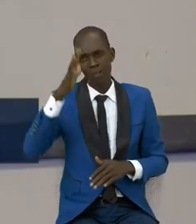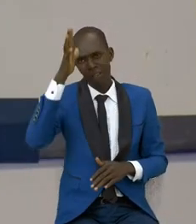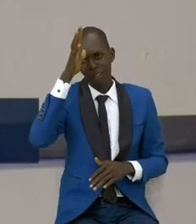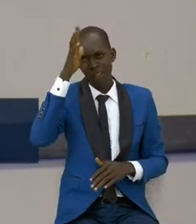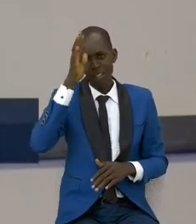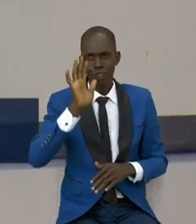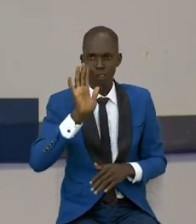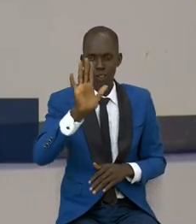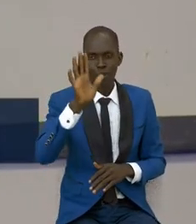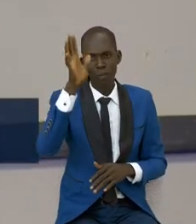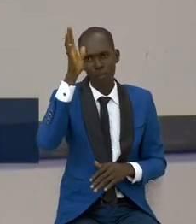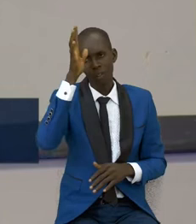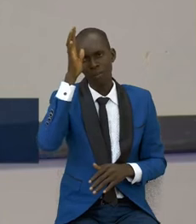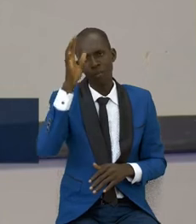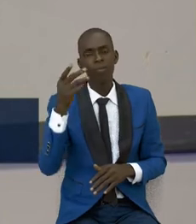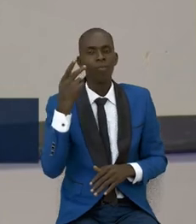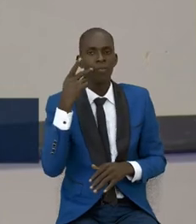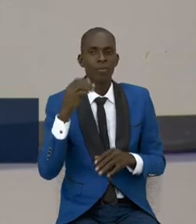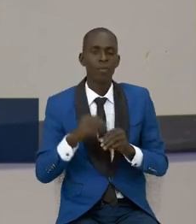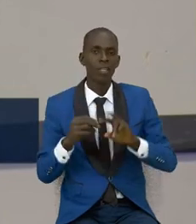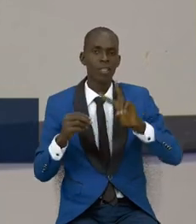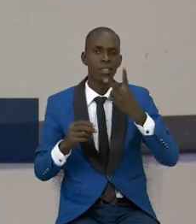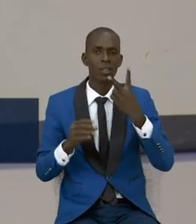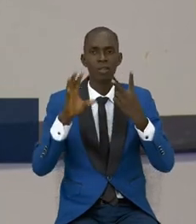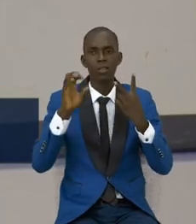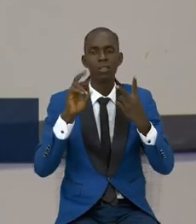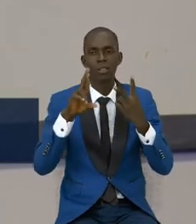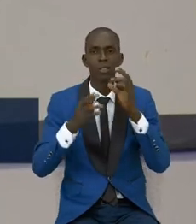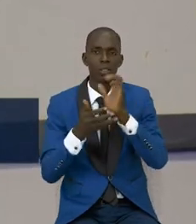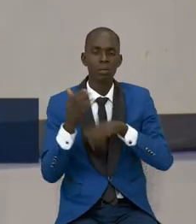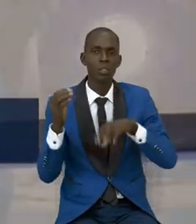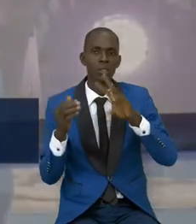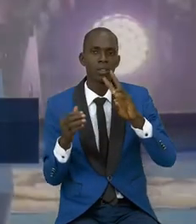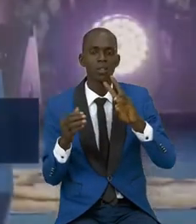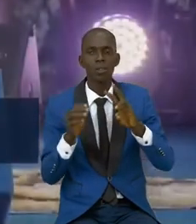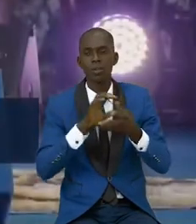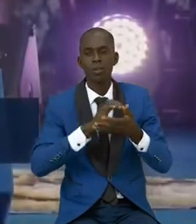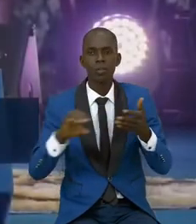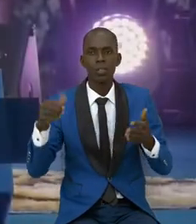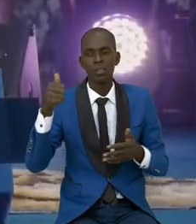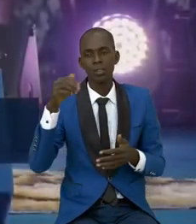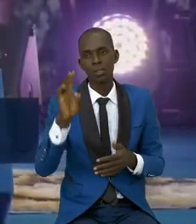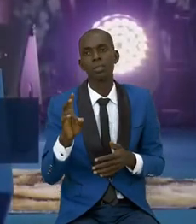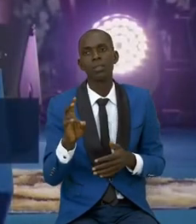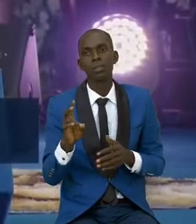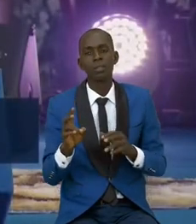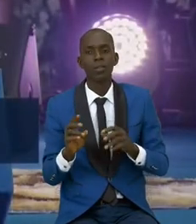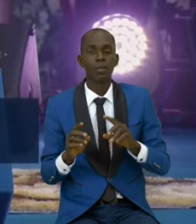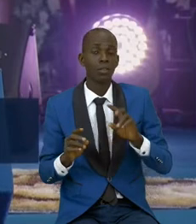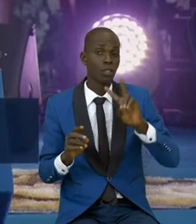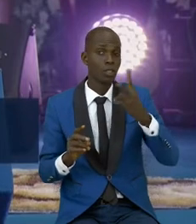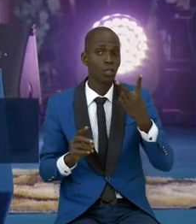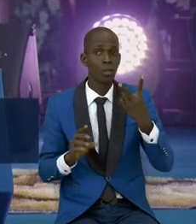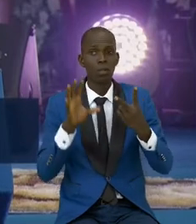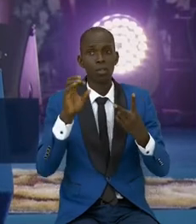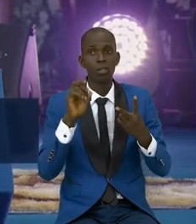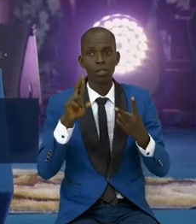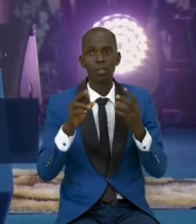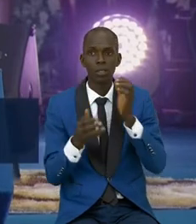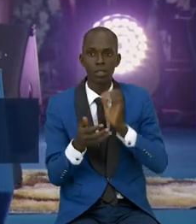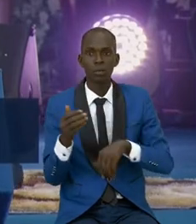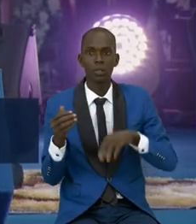your Father? Look at 2 Corinthians chapter 6, reading from verse 17. 2 Corinthians chapter 6,